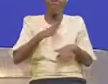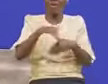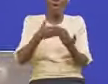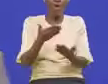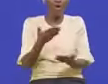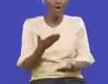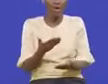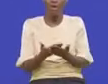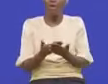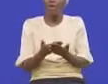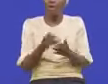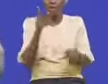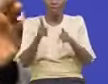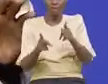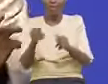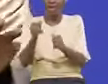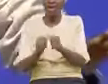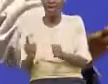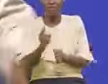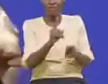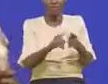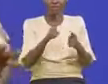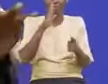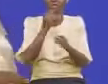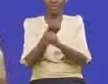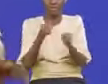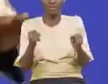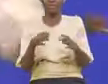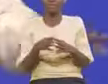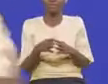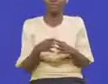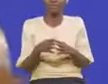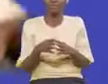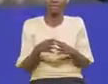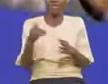Ela bena maudi ba mokata wa kpo dede.